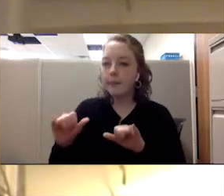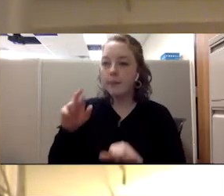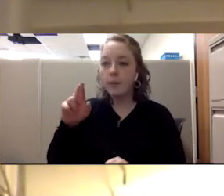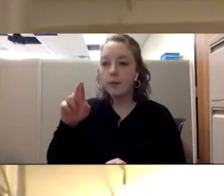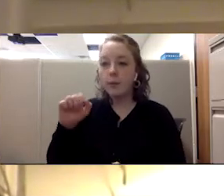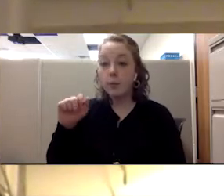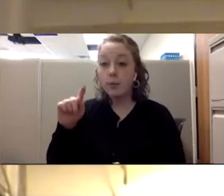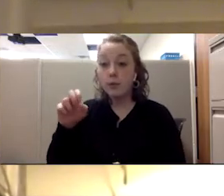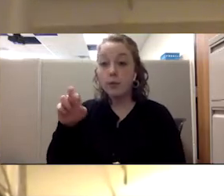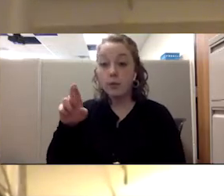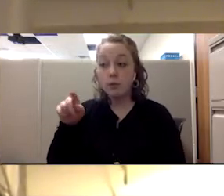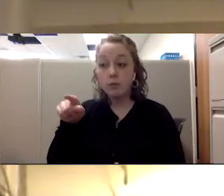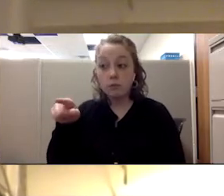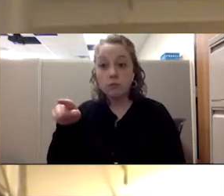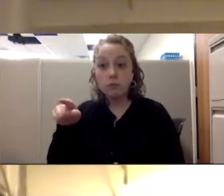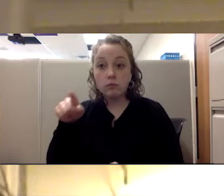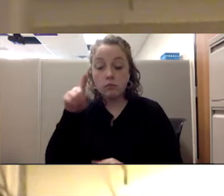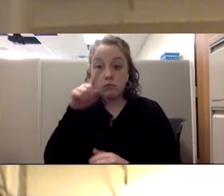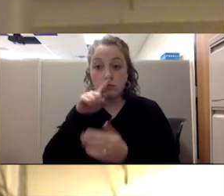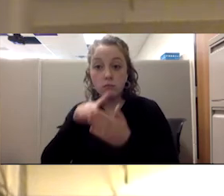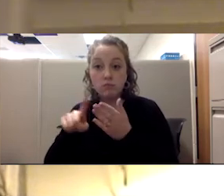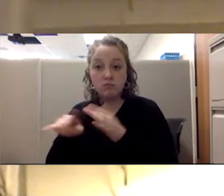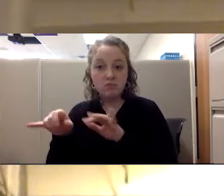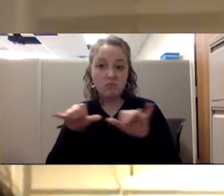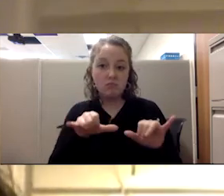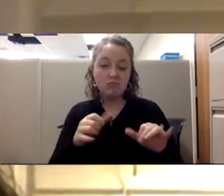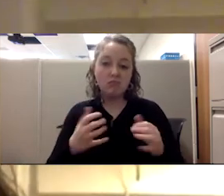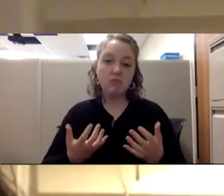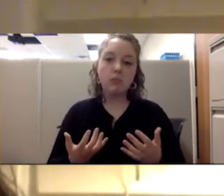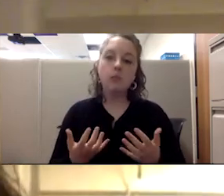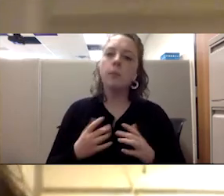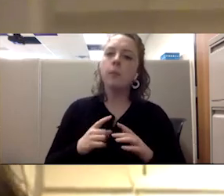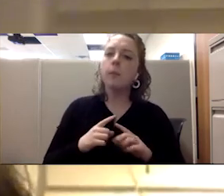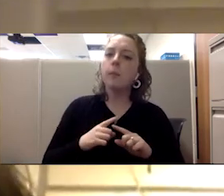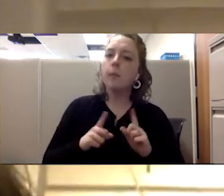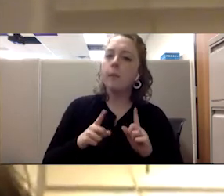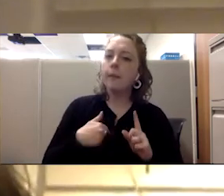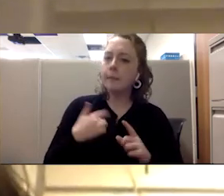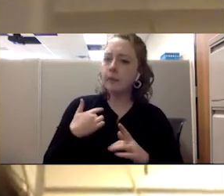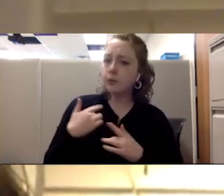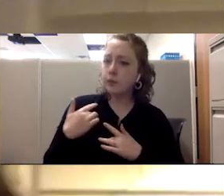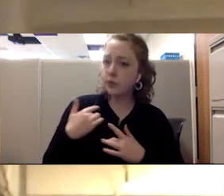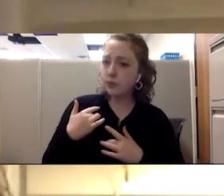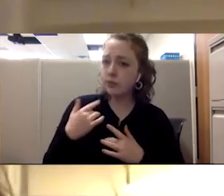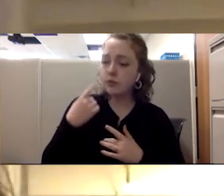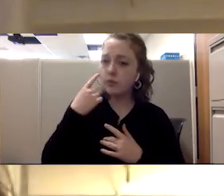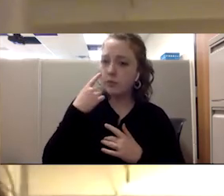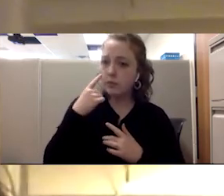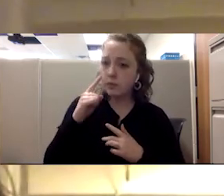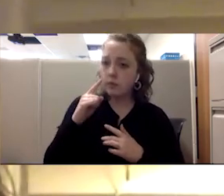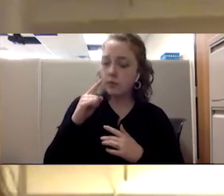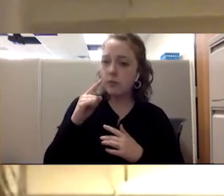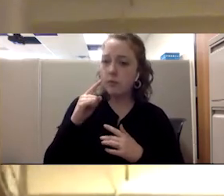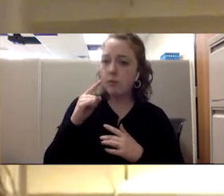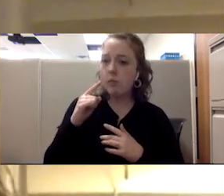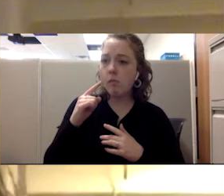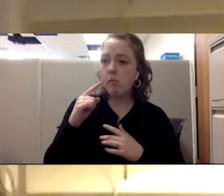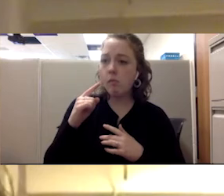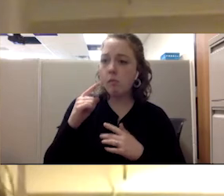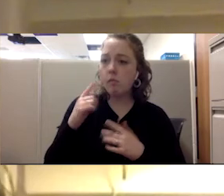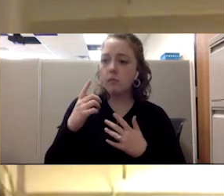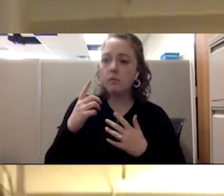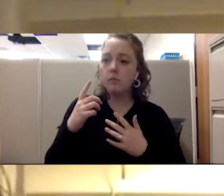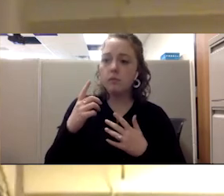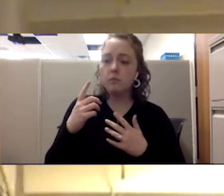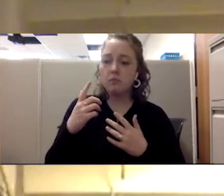have, but it seems. I mean, it makes me a little bit concerned about building, not going a little